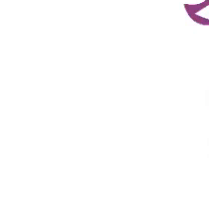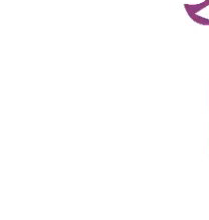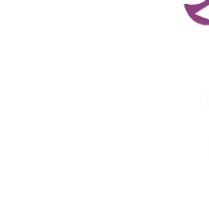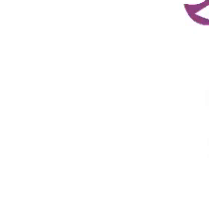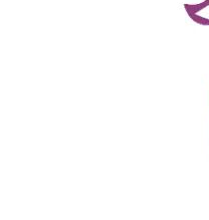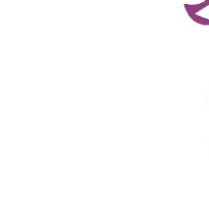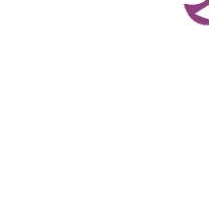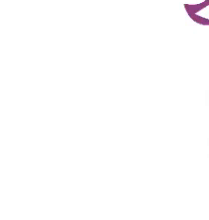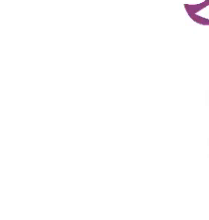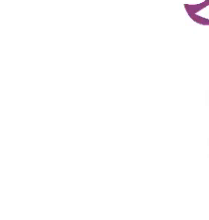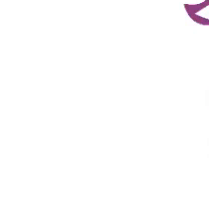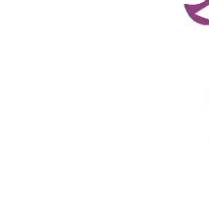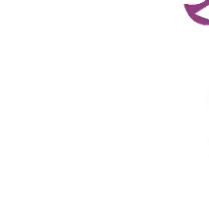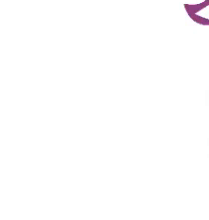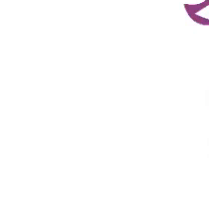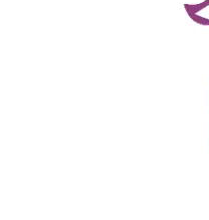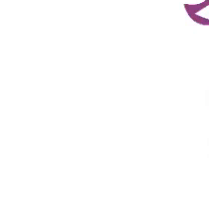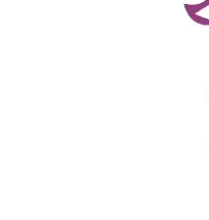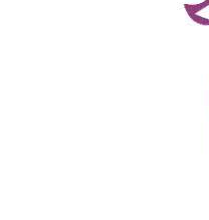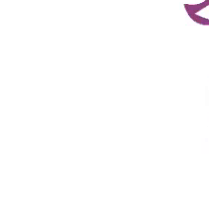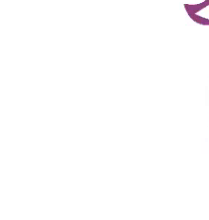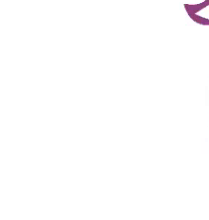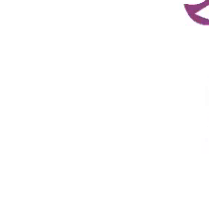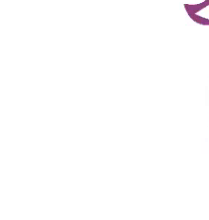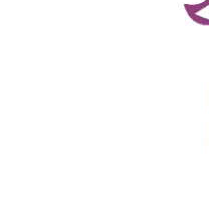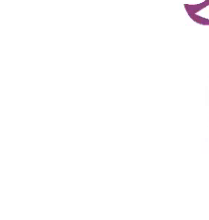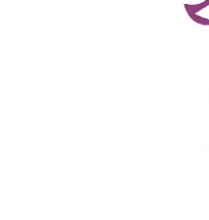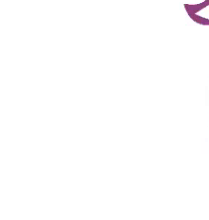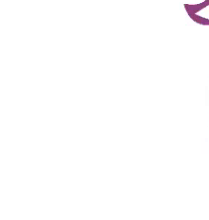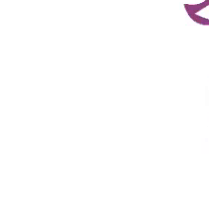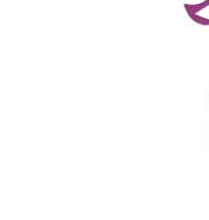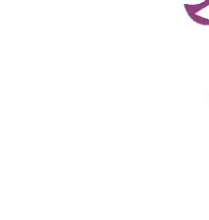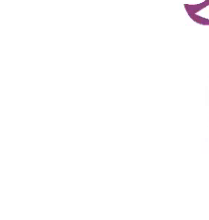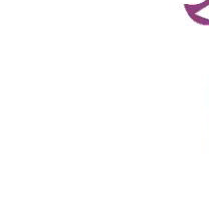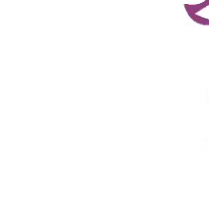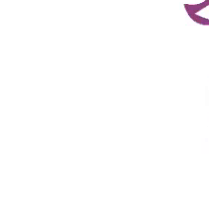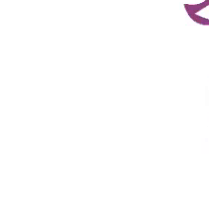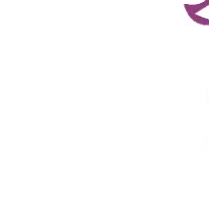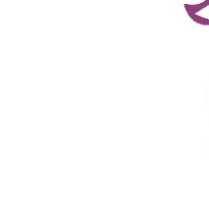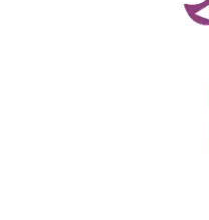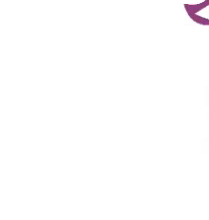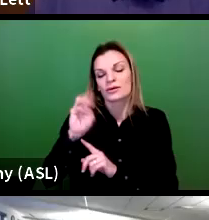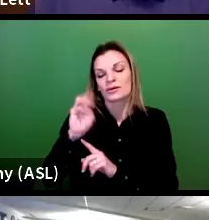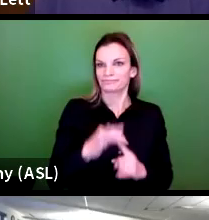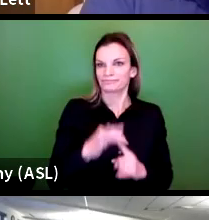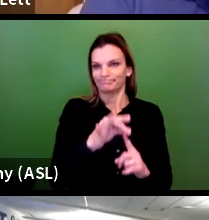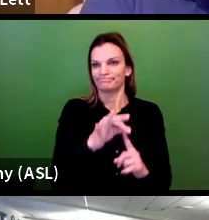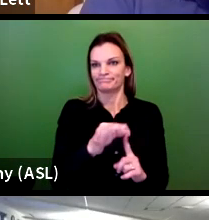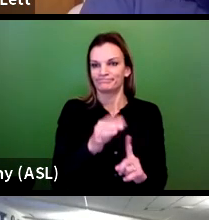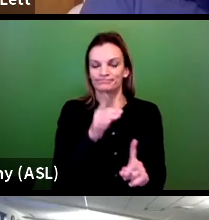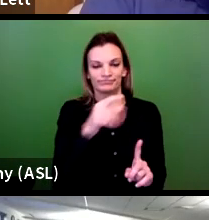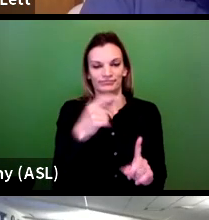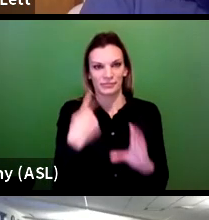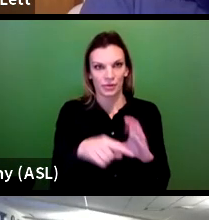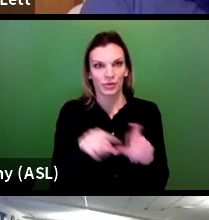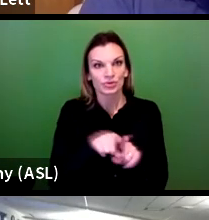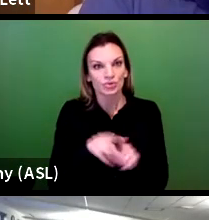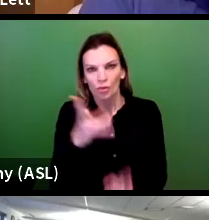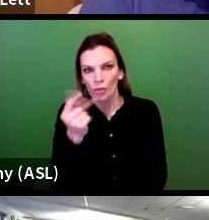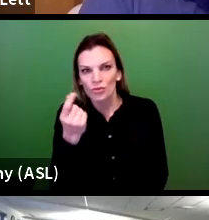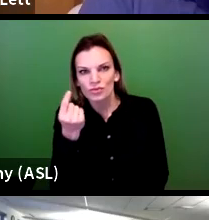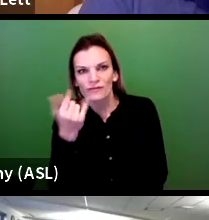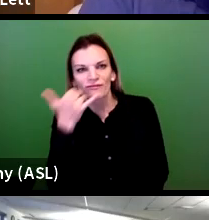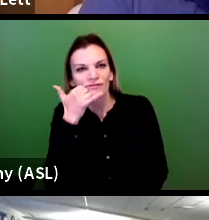We are very close to be able to provide you email addresses and having information on phones as